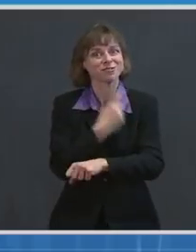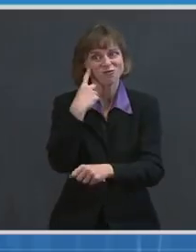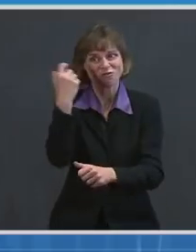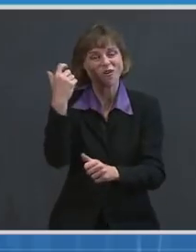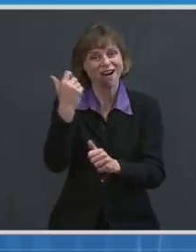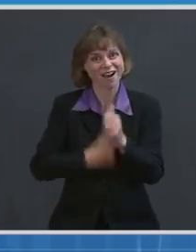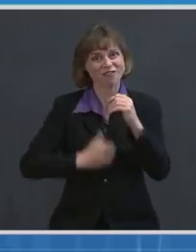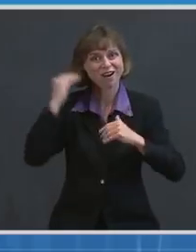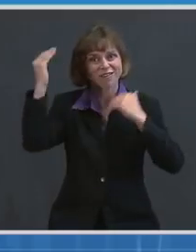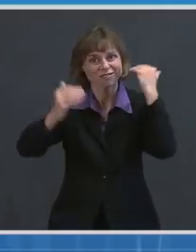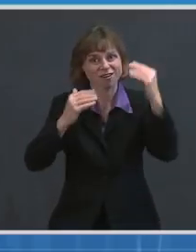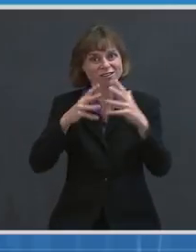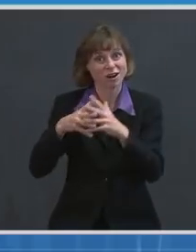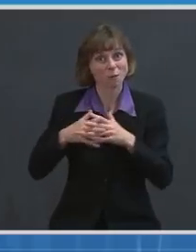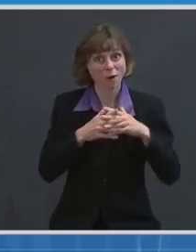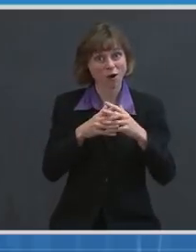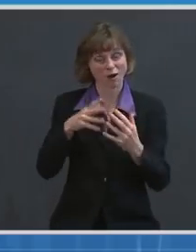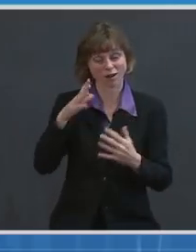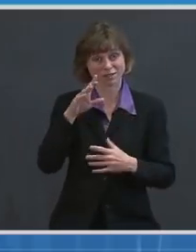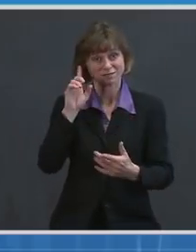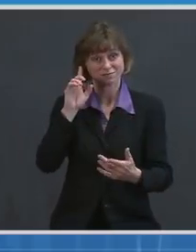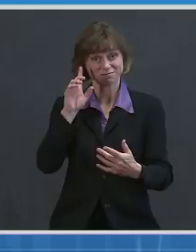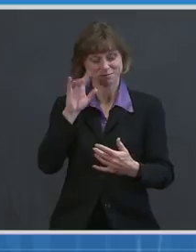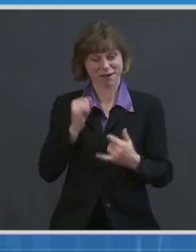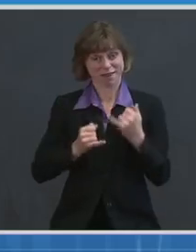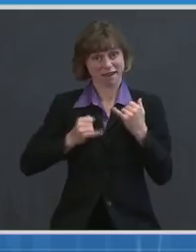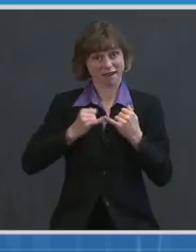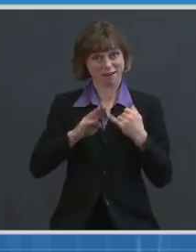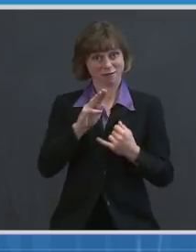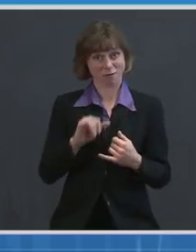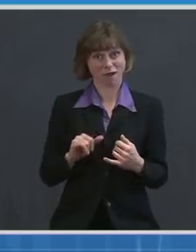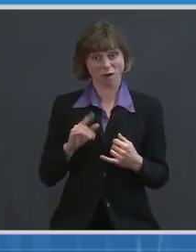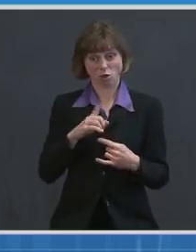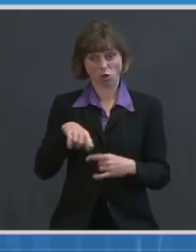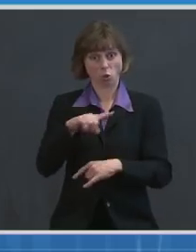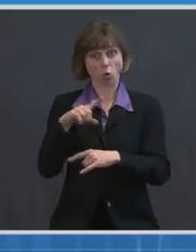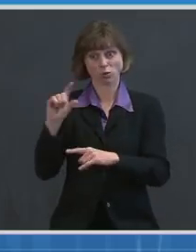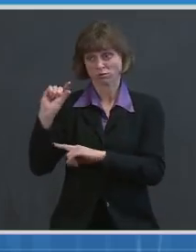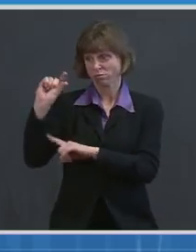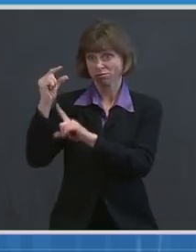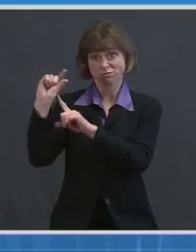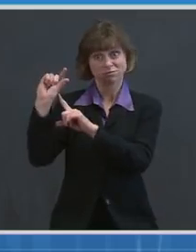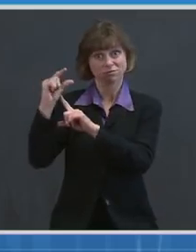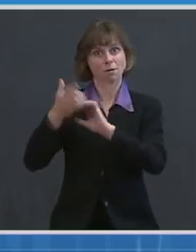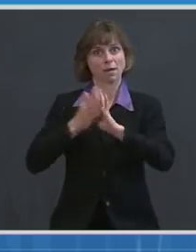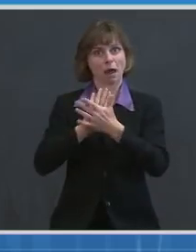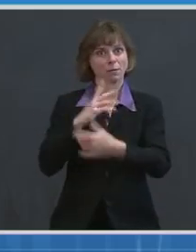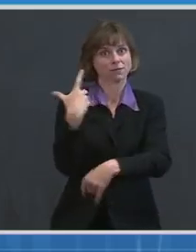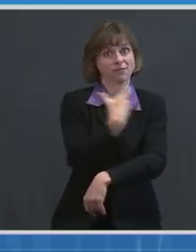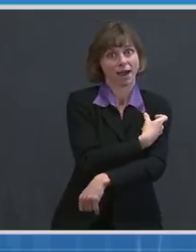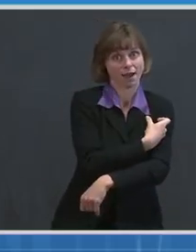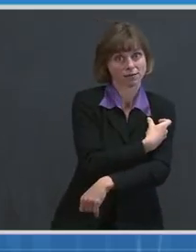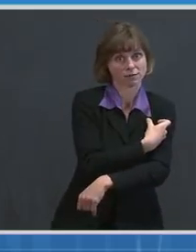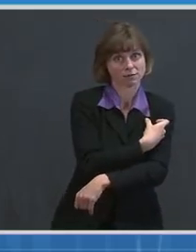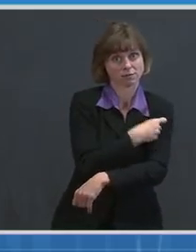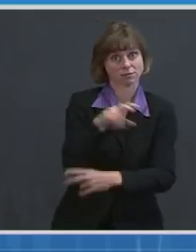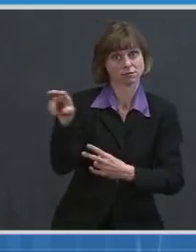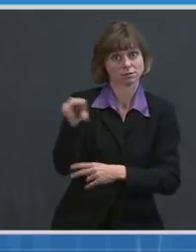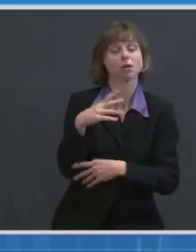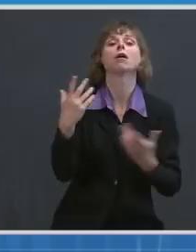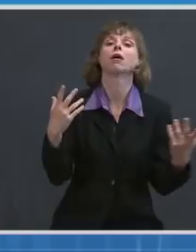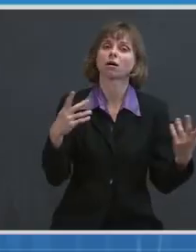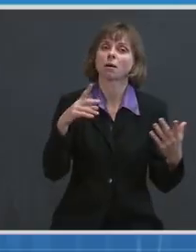May. Turning those vaccine doses into vaccinations requires more vaccinators and more vaccination